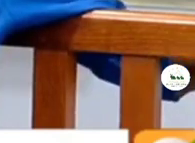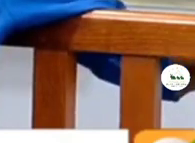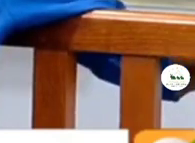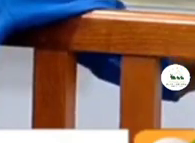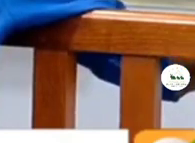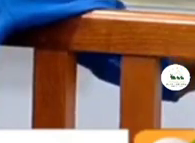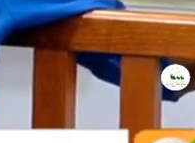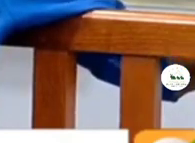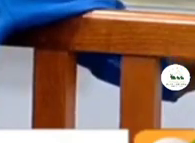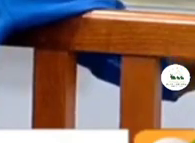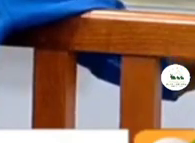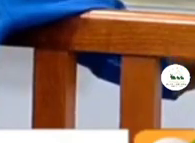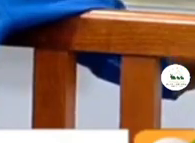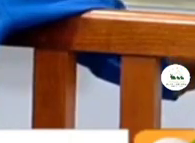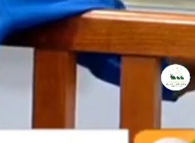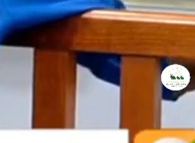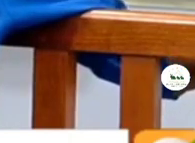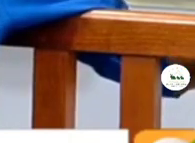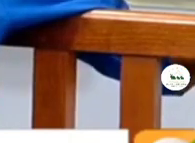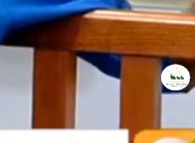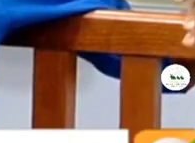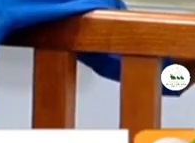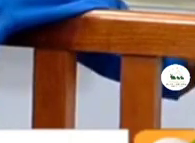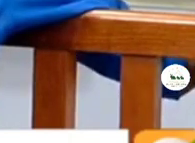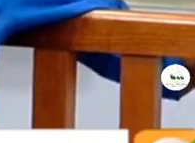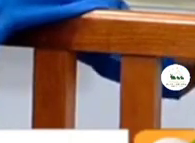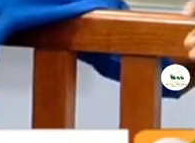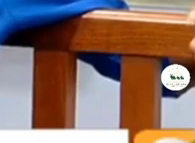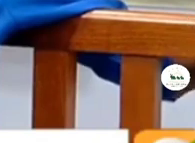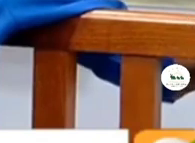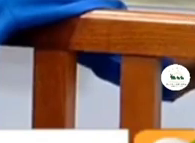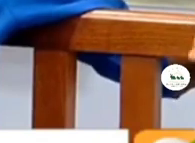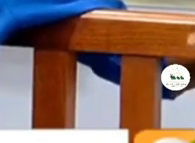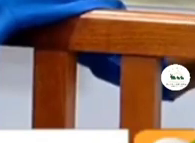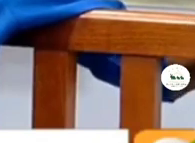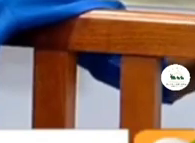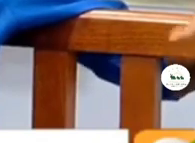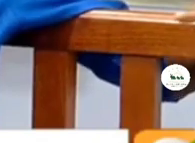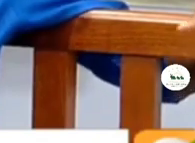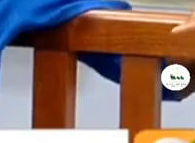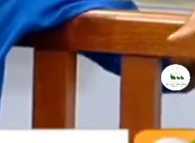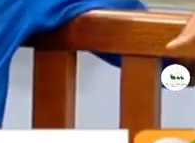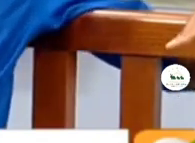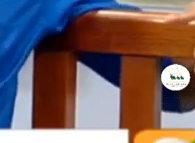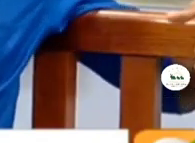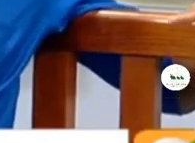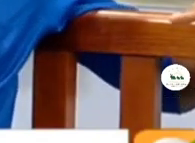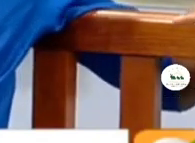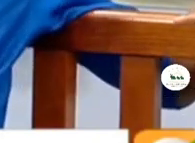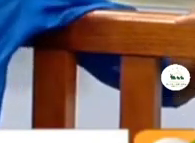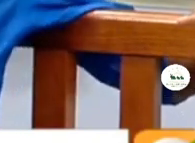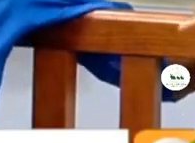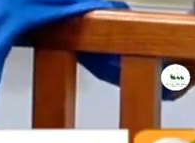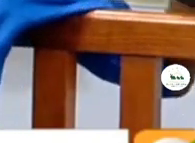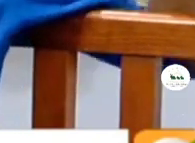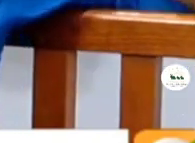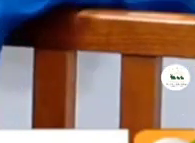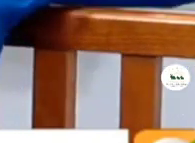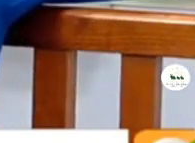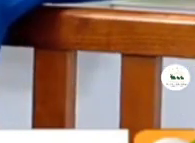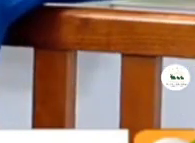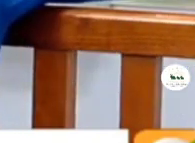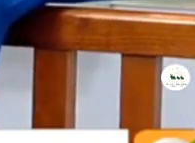from other tribes has a problem with me. And I have not seen ordinary Kenyans having challenges with one